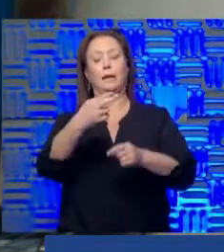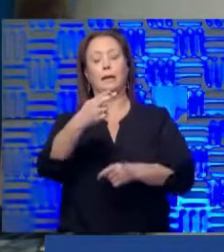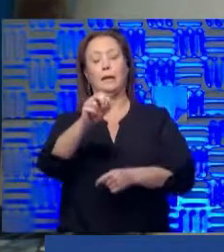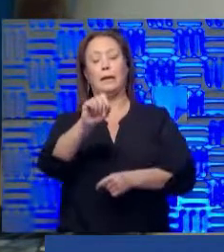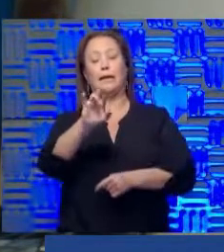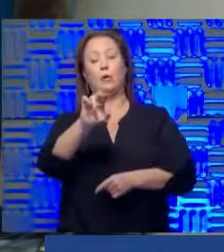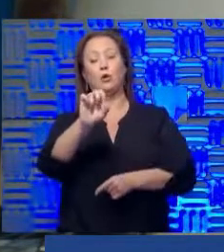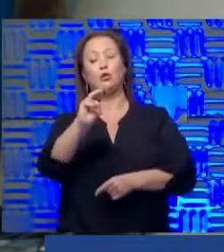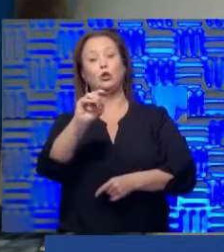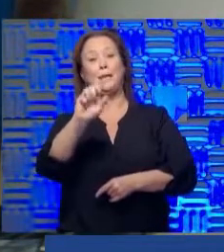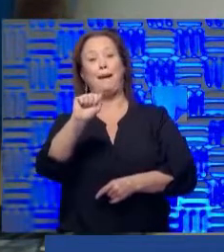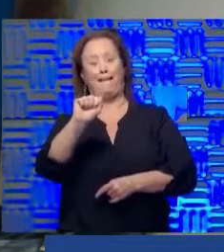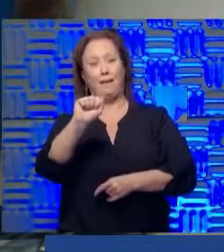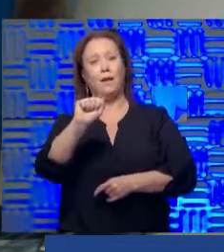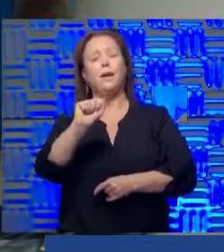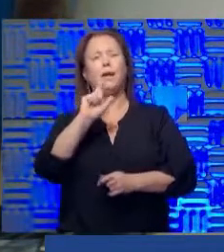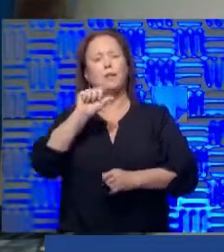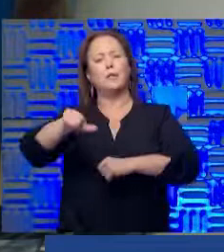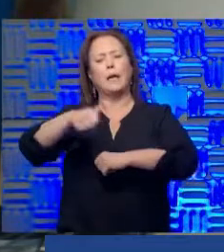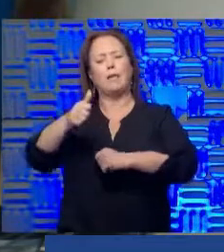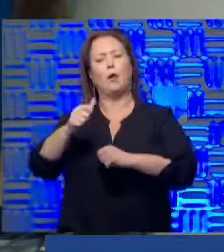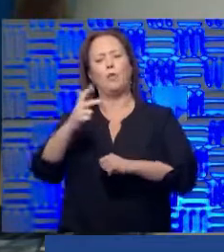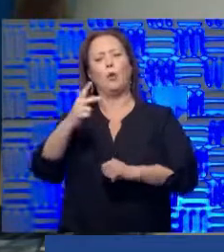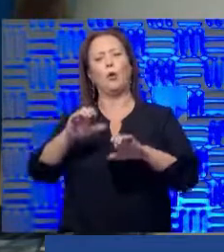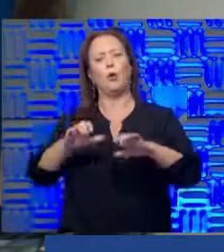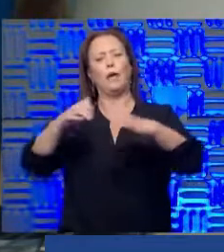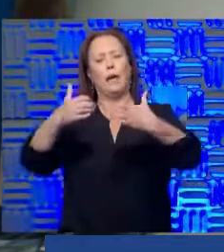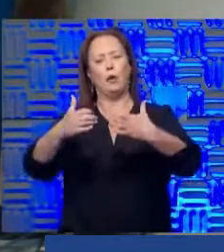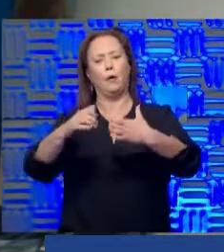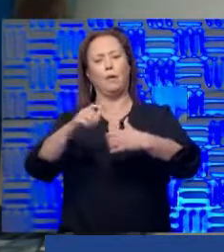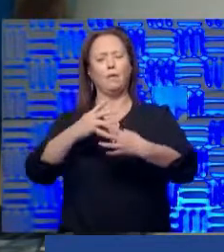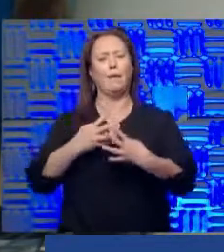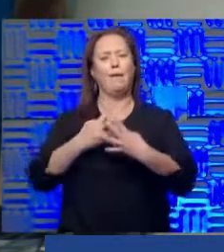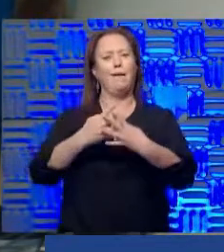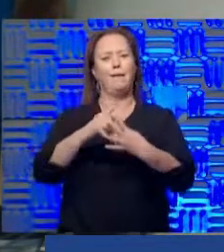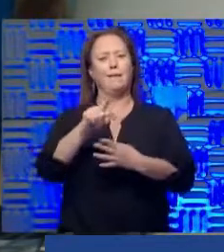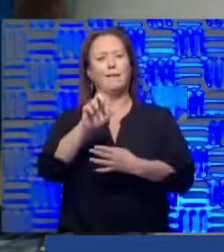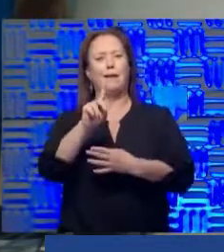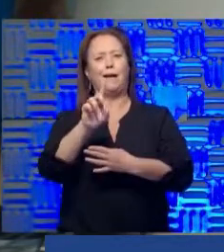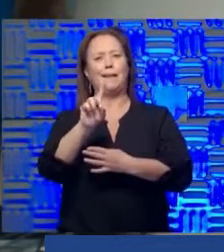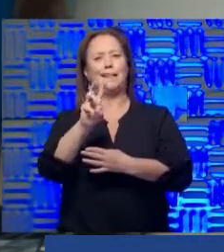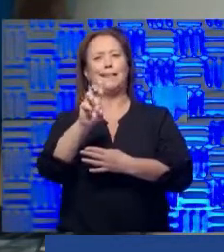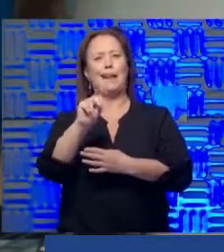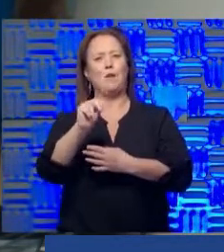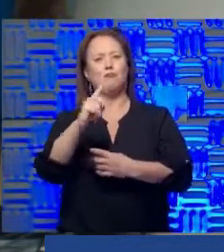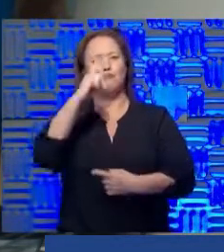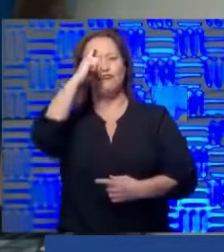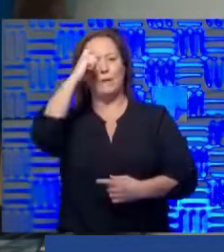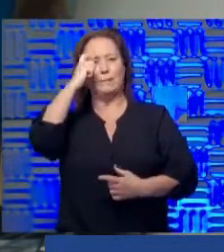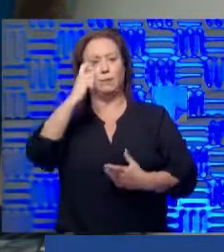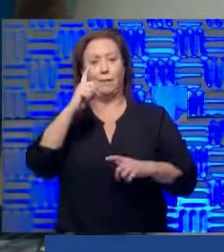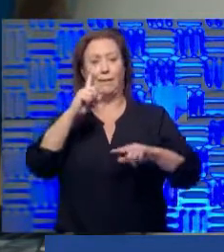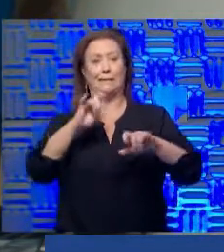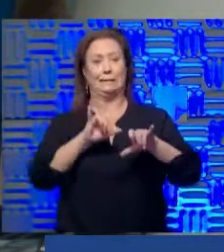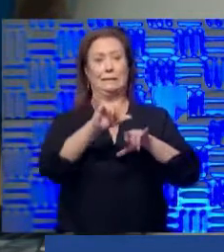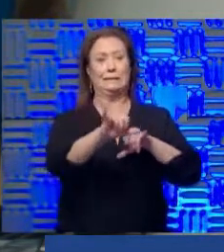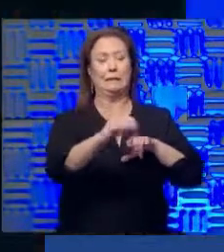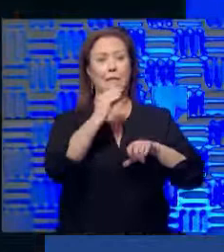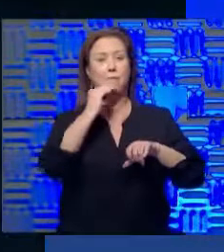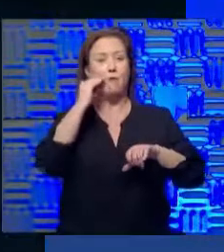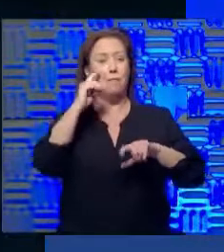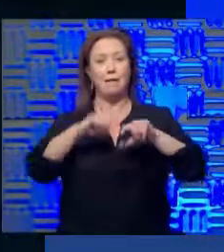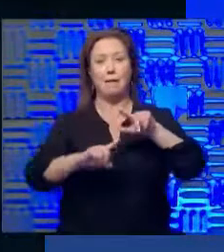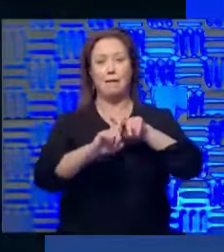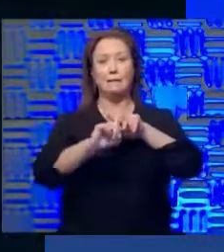category called lockdown dreams, where people feel like they've done something wrong and they can't leave their home and they want to escape. Yeah,